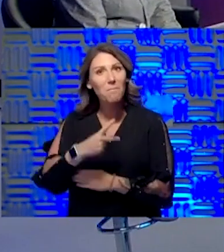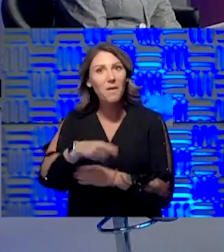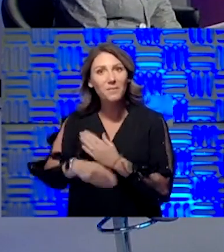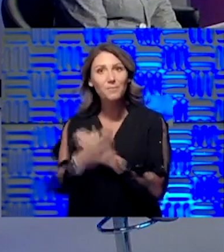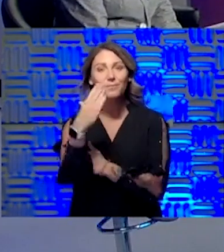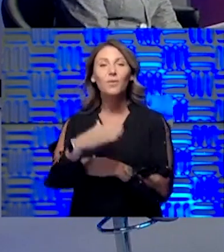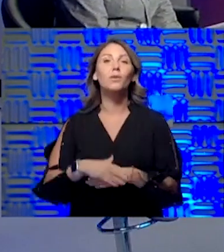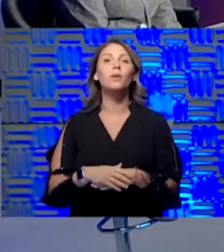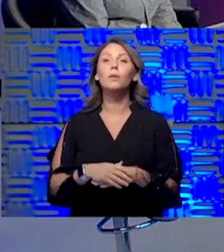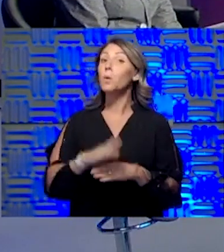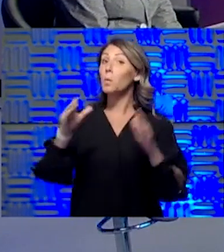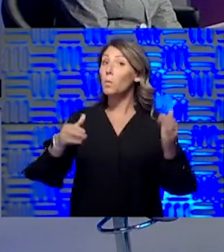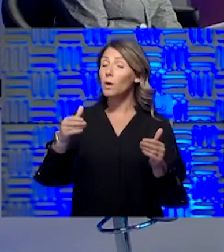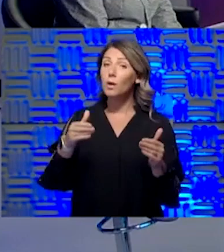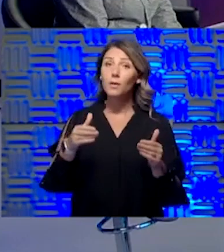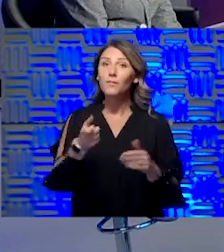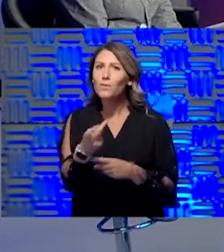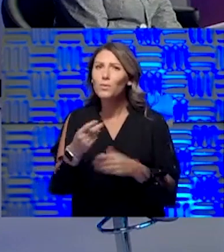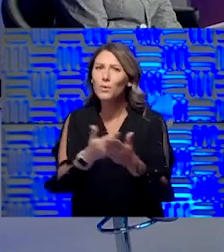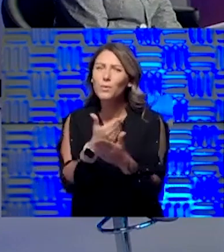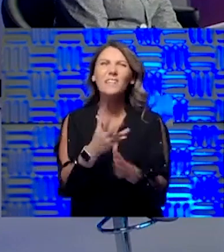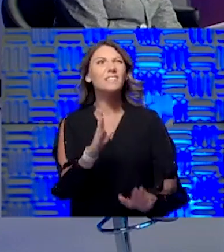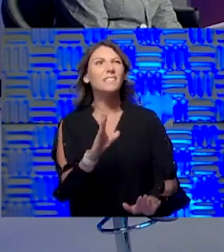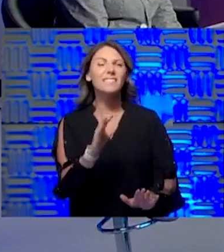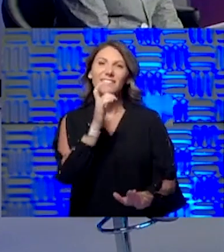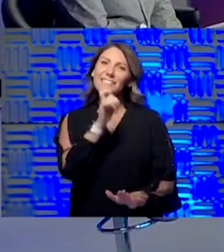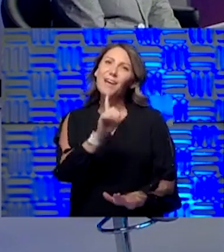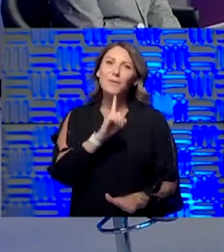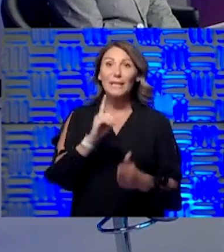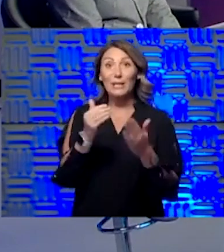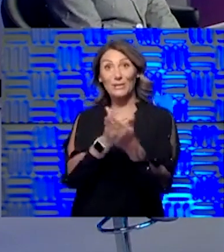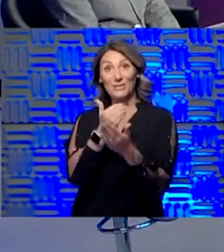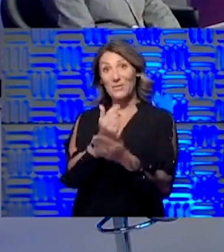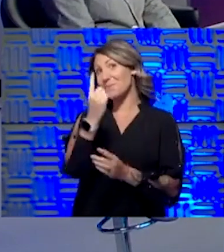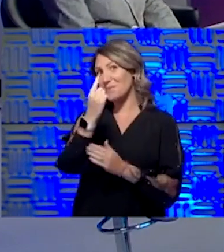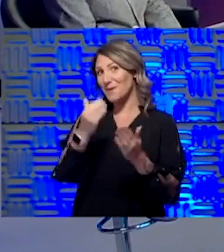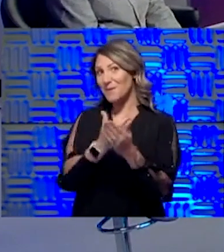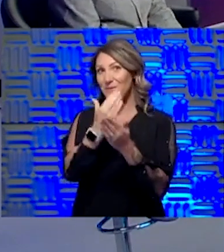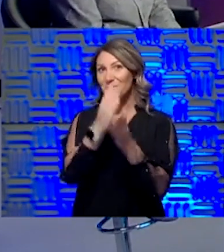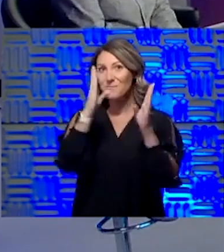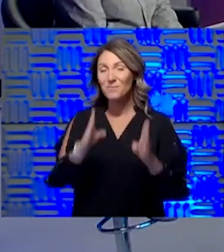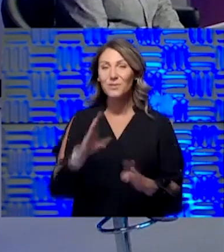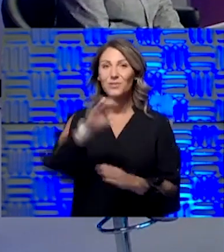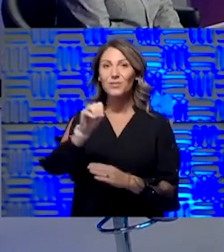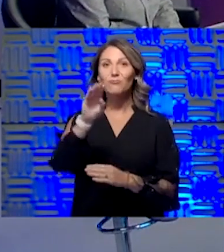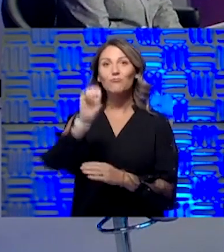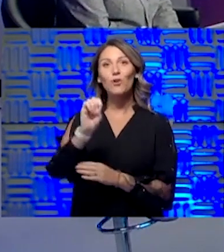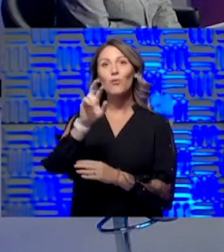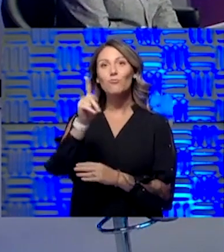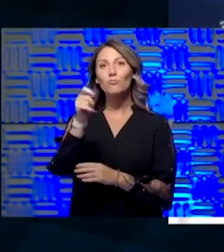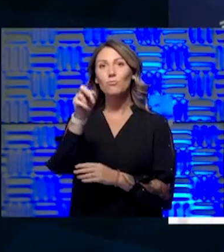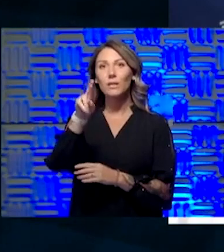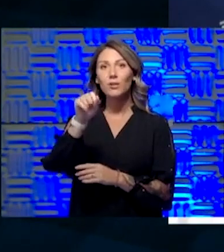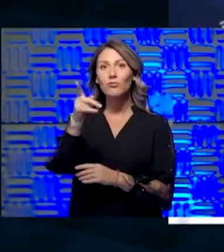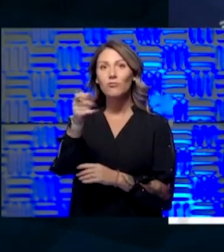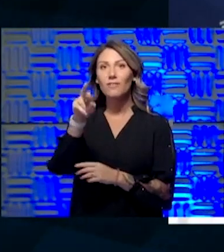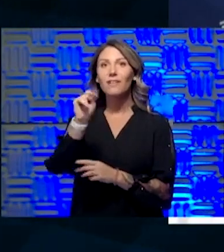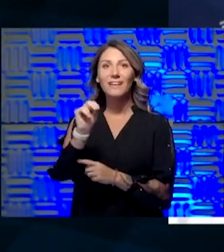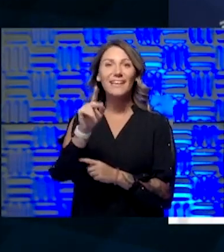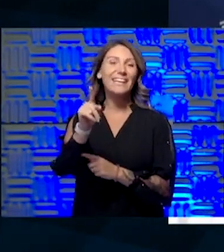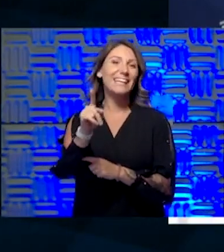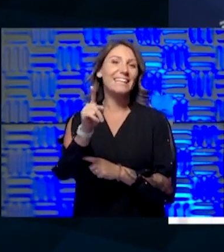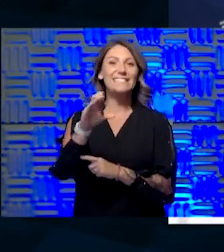We welcome a couple of new folks, no, not really new people. One new person, Joe Reardon, who is the president and CEO of the Greater Kansas City